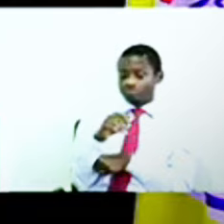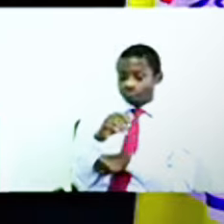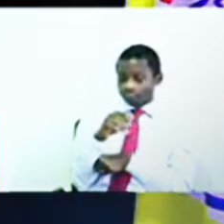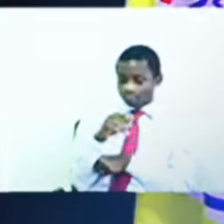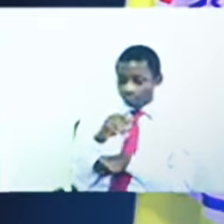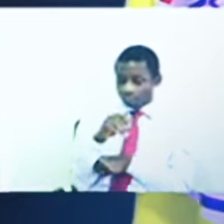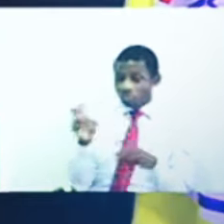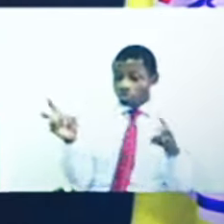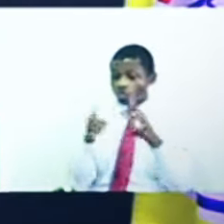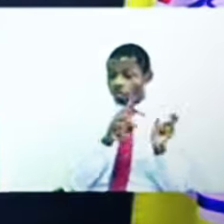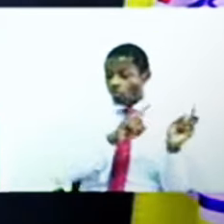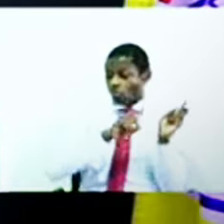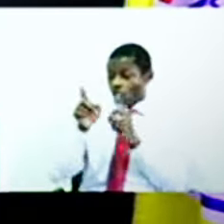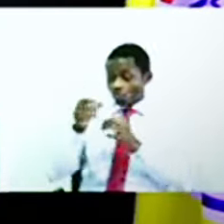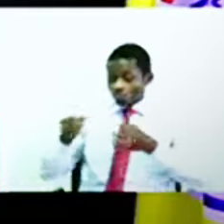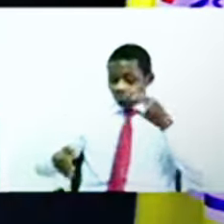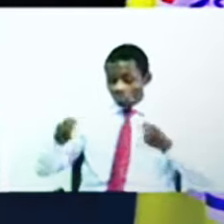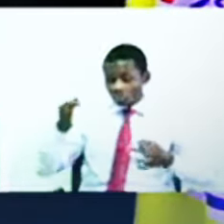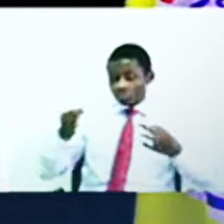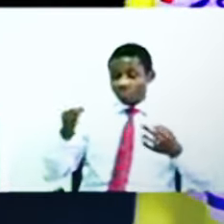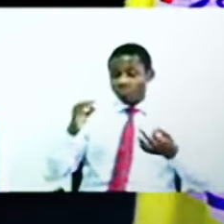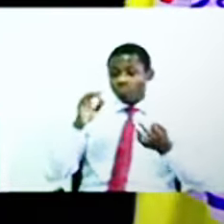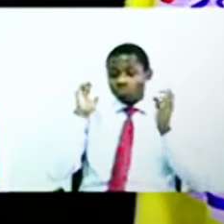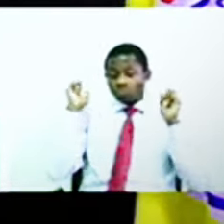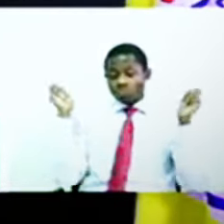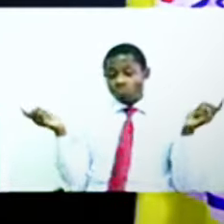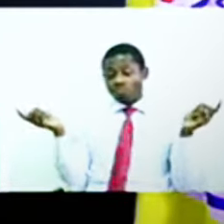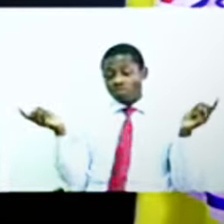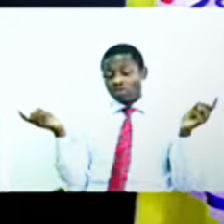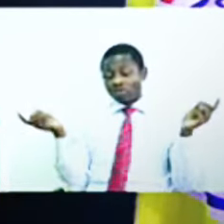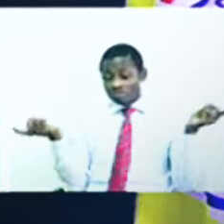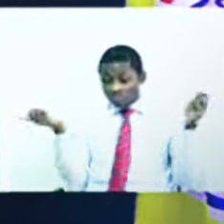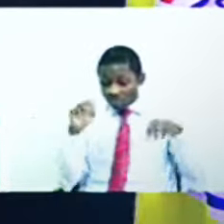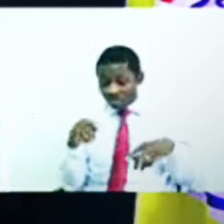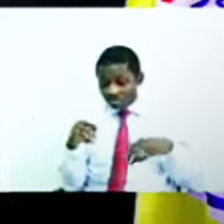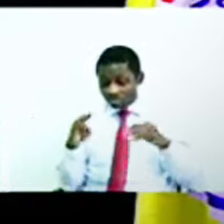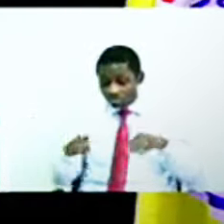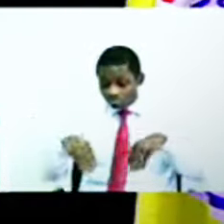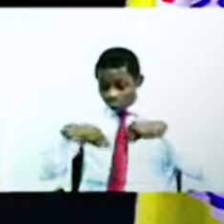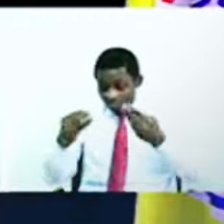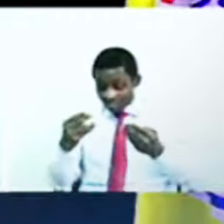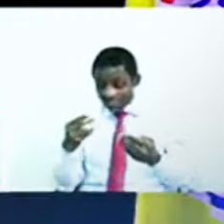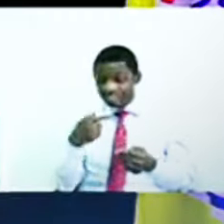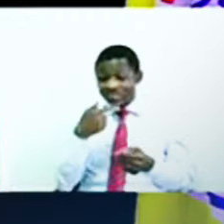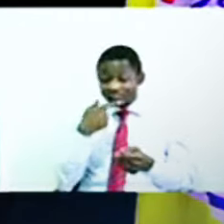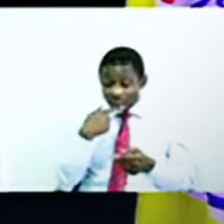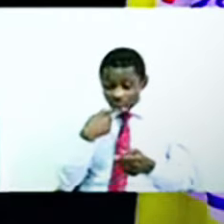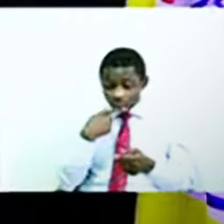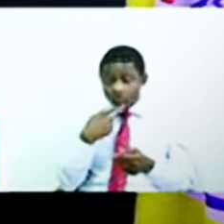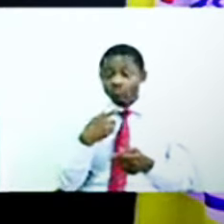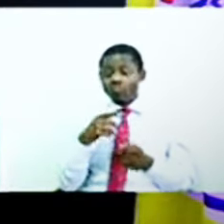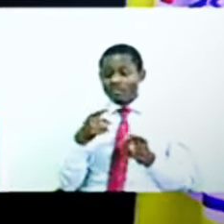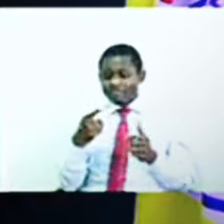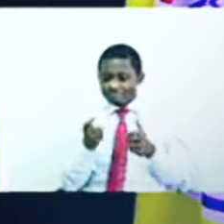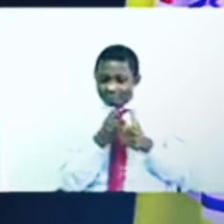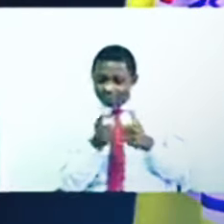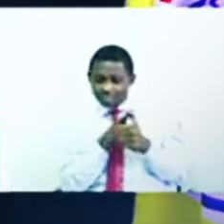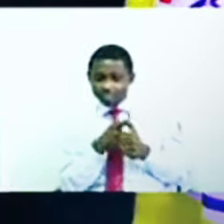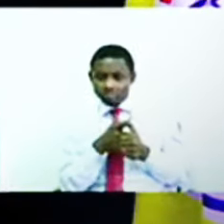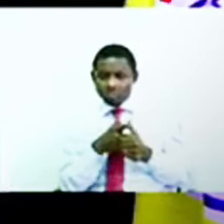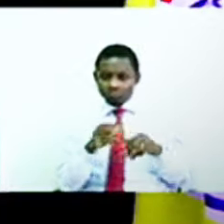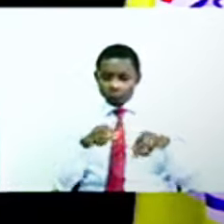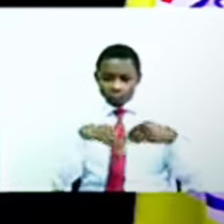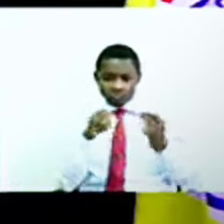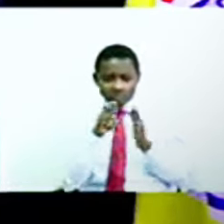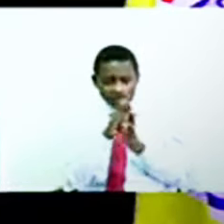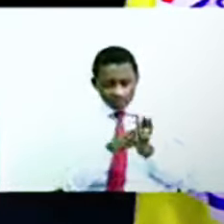law court, and he said, "What was the Nibia no pese umad and Sidiya?" You do that under oath. What the entam and a master. So when we